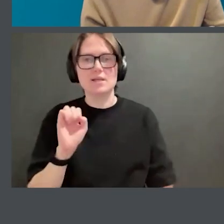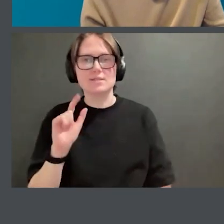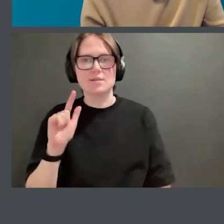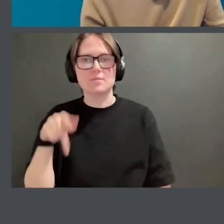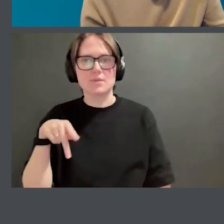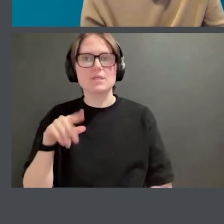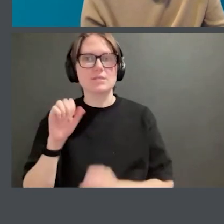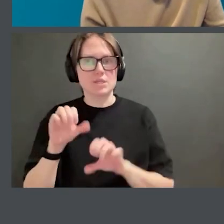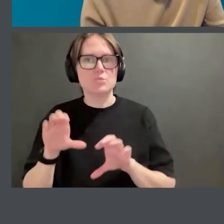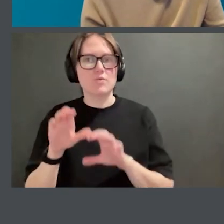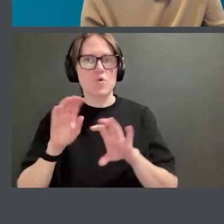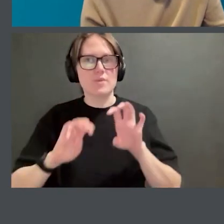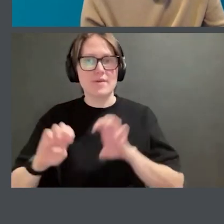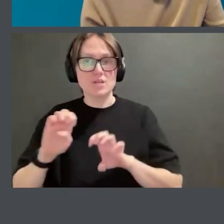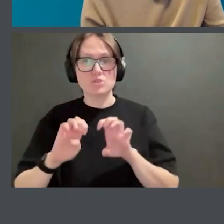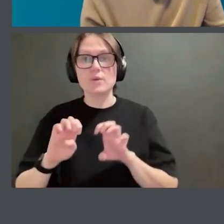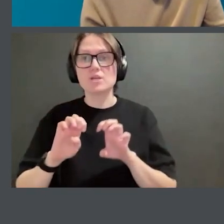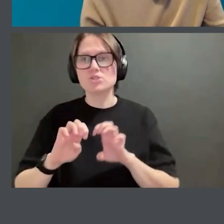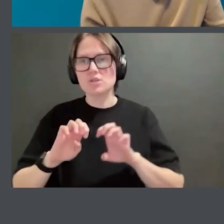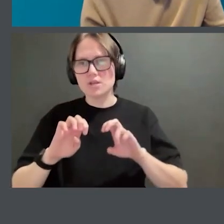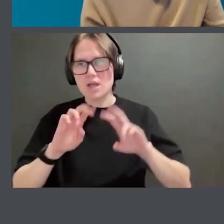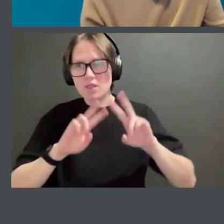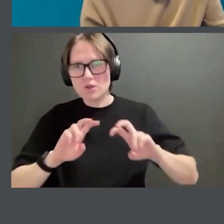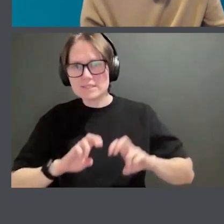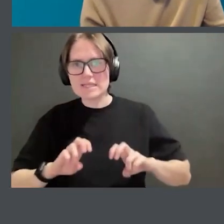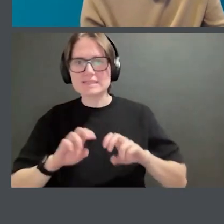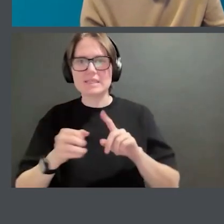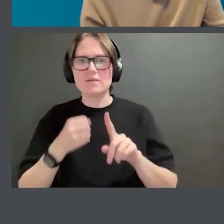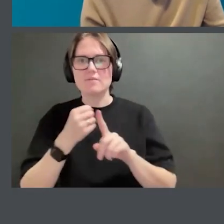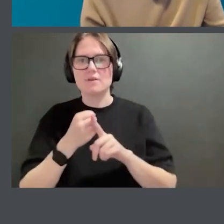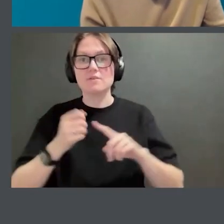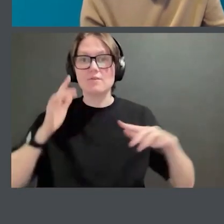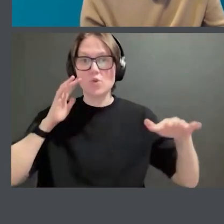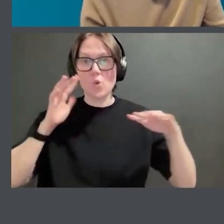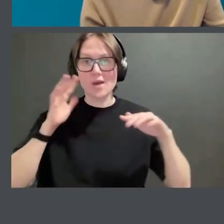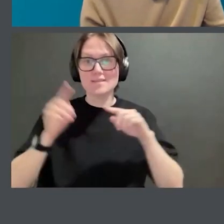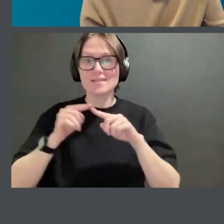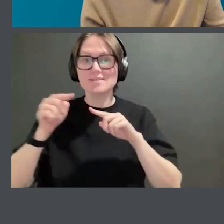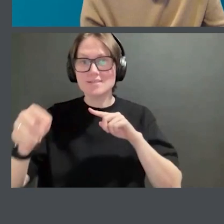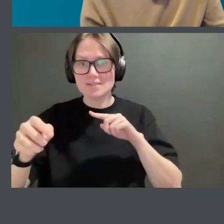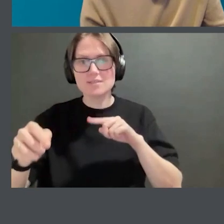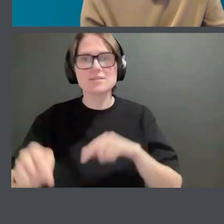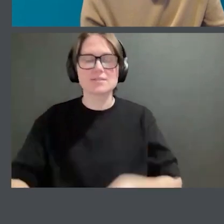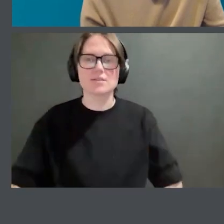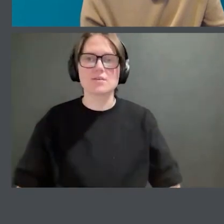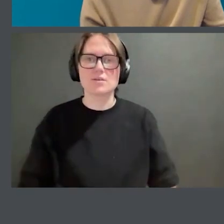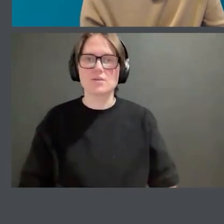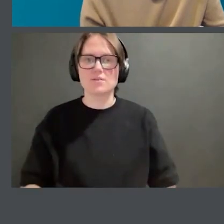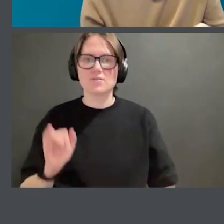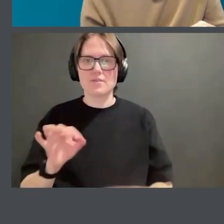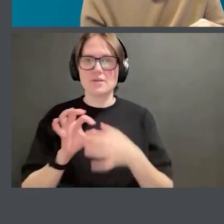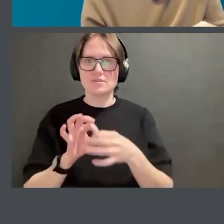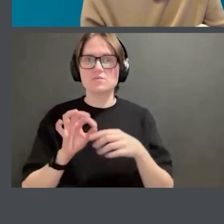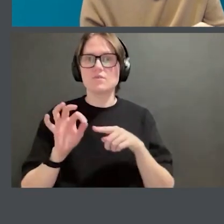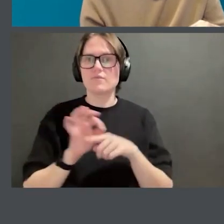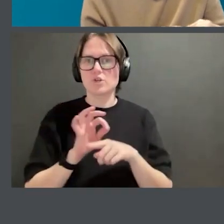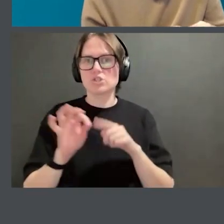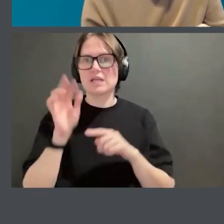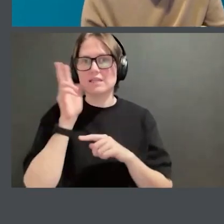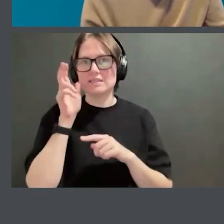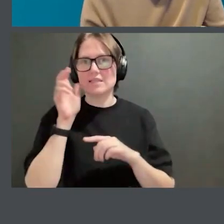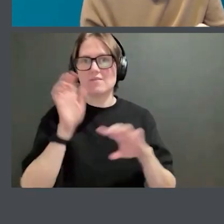the evaluation. It looks at the effect of noise and distance. So that gets to functioning listening